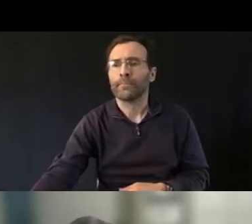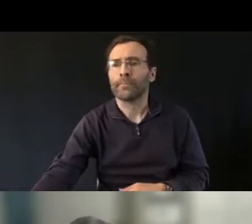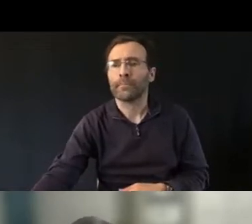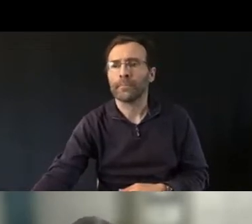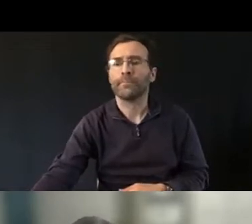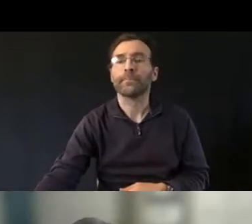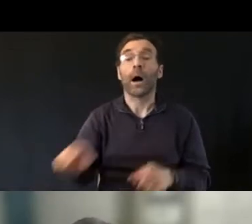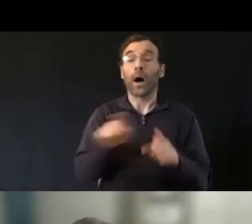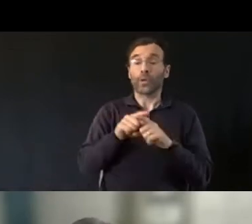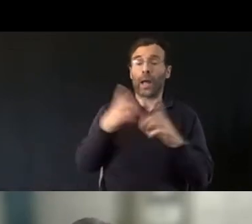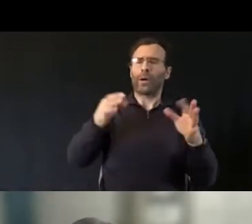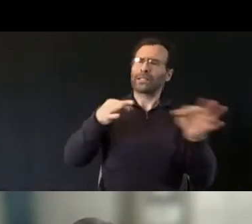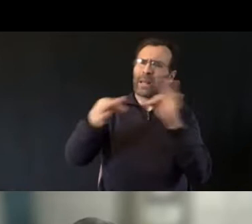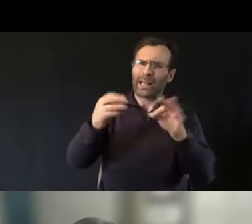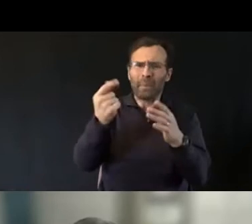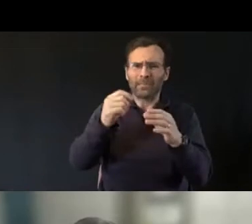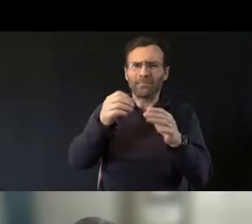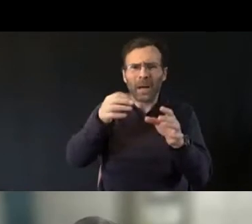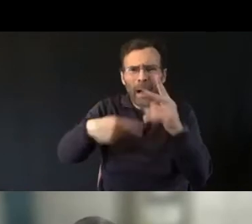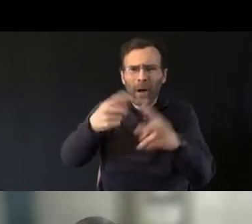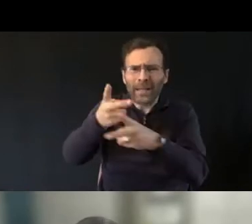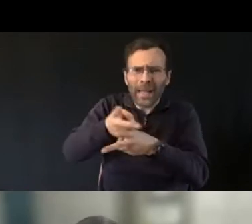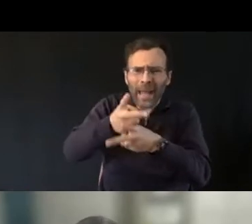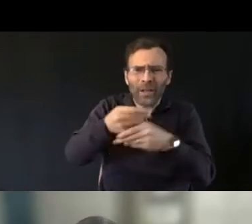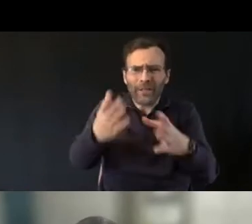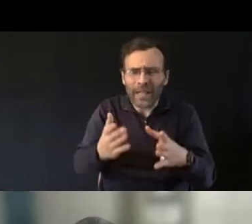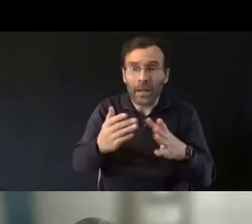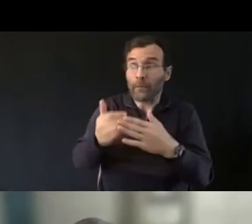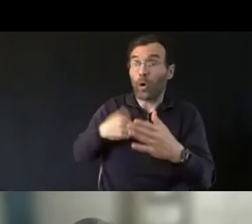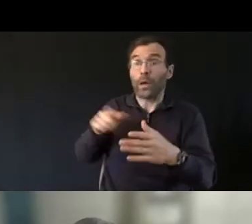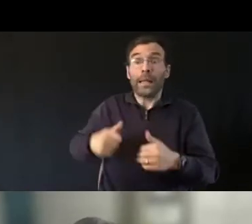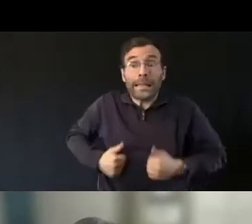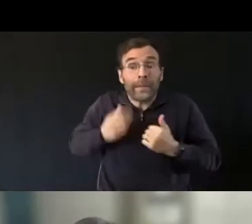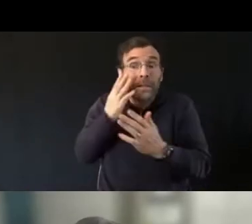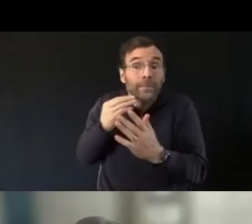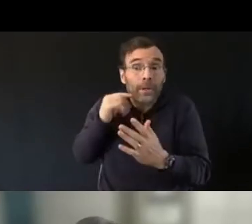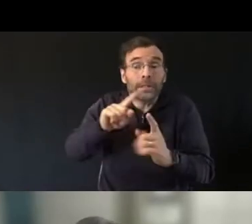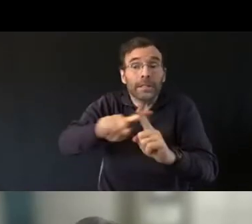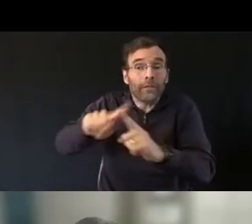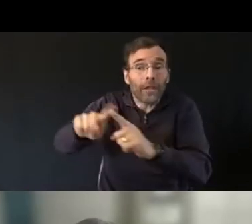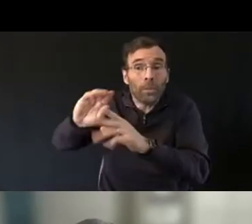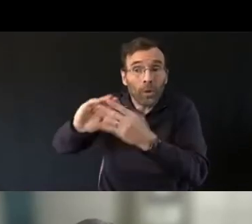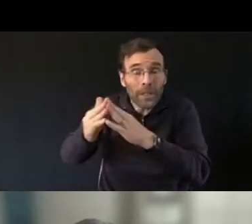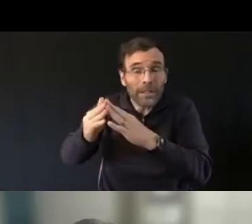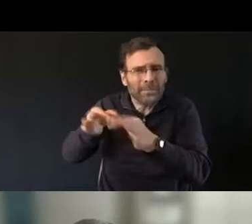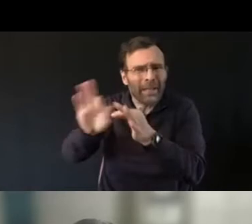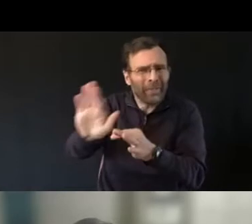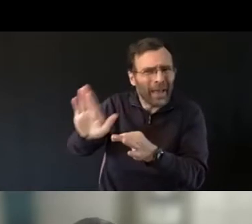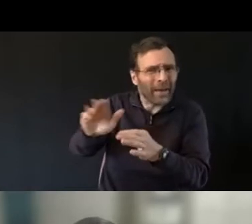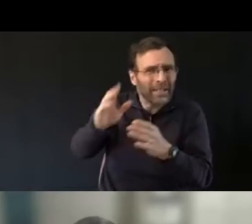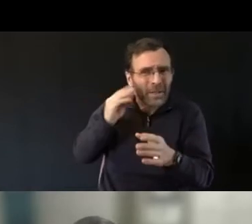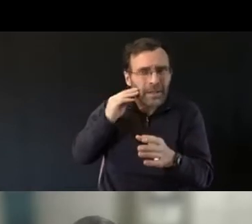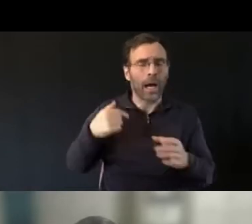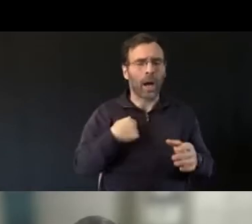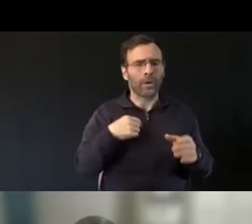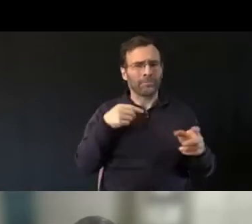really dive into some of the conversations and lived experiences in various diverse communities. My research,